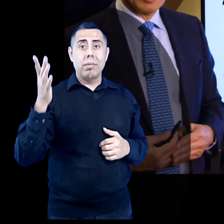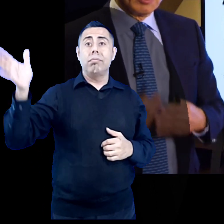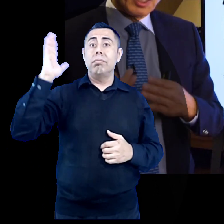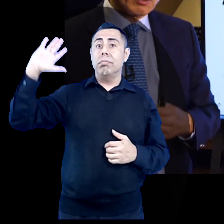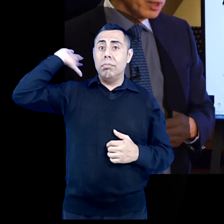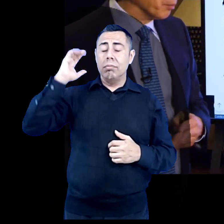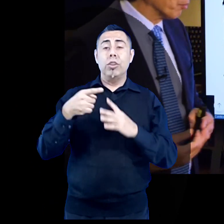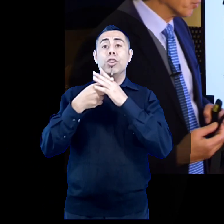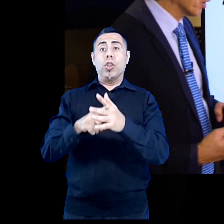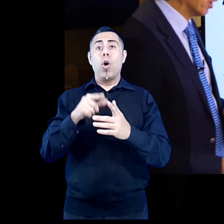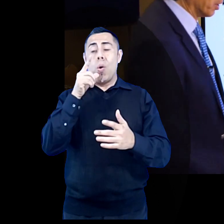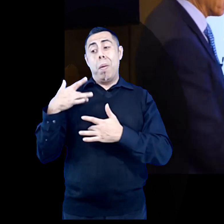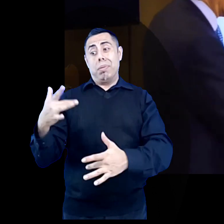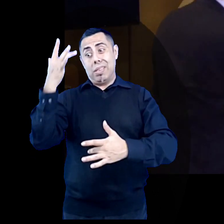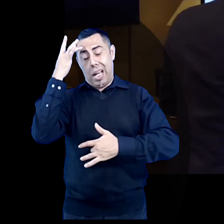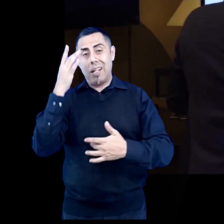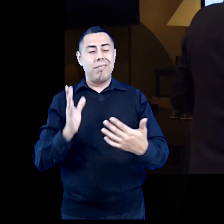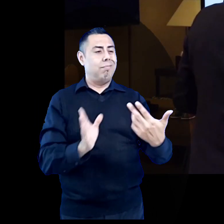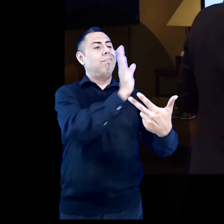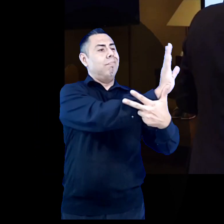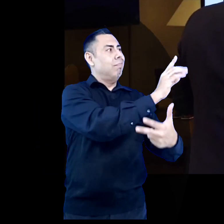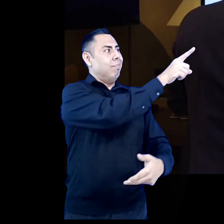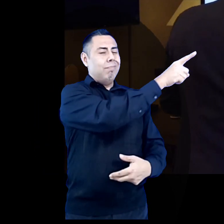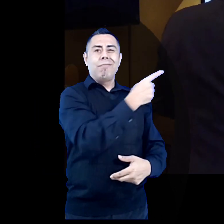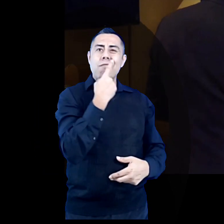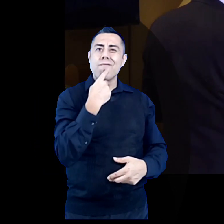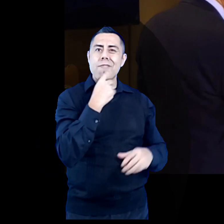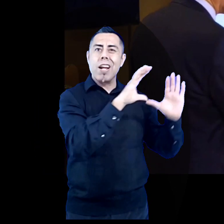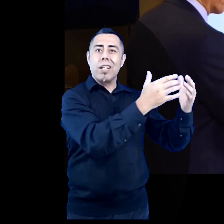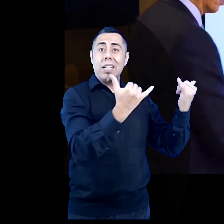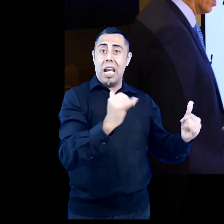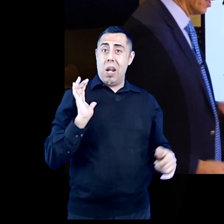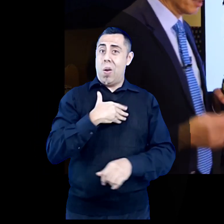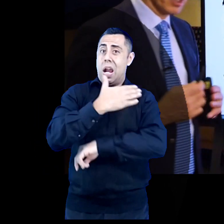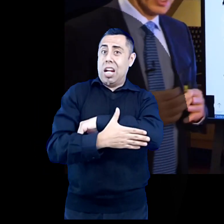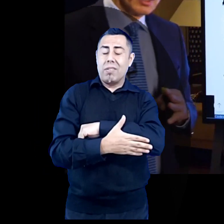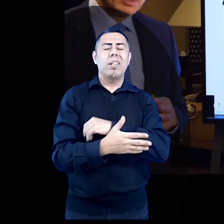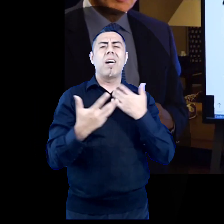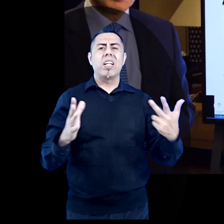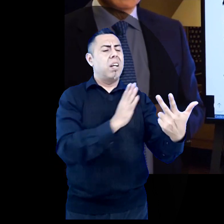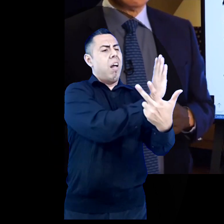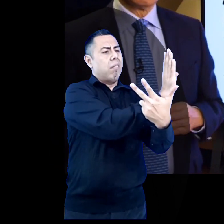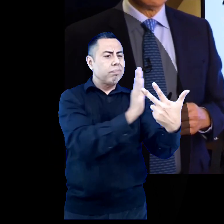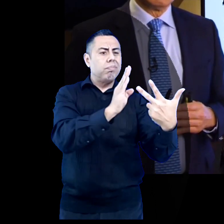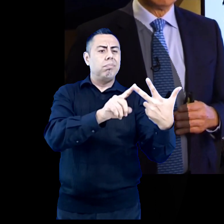the red, in the elderly, it's now moved in our country to some of the young. And then